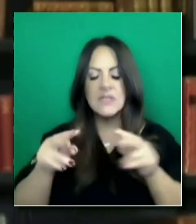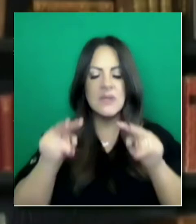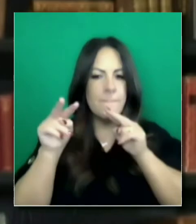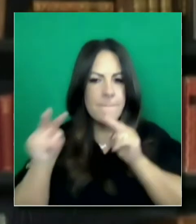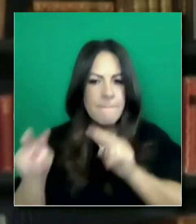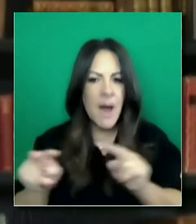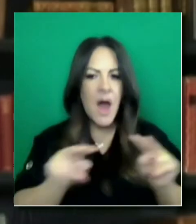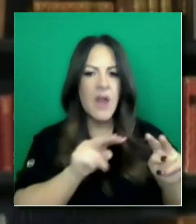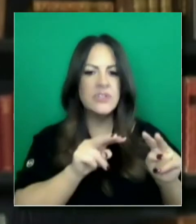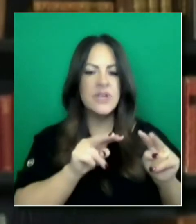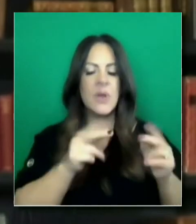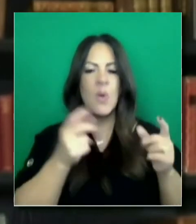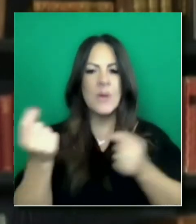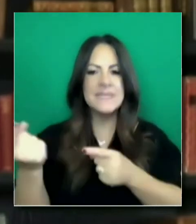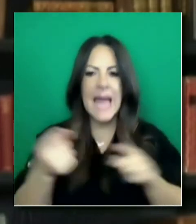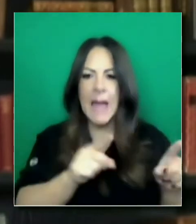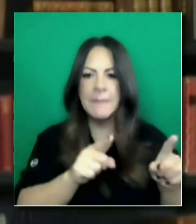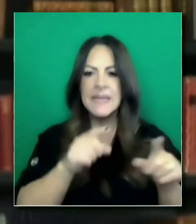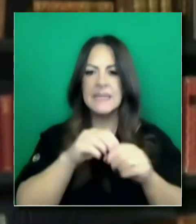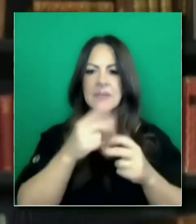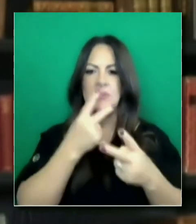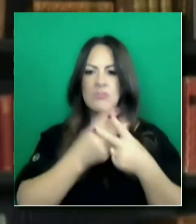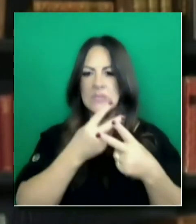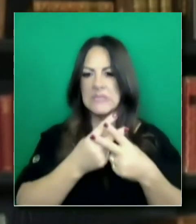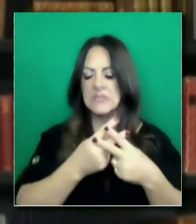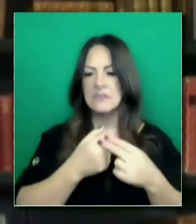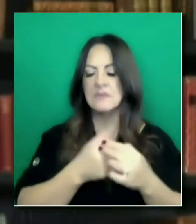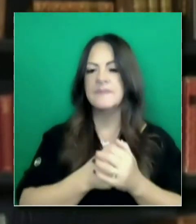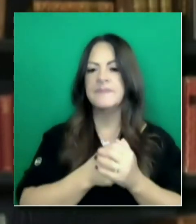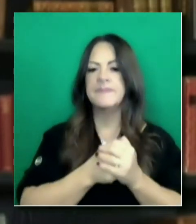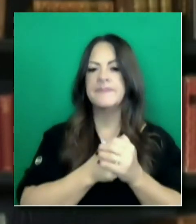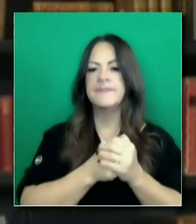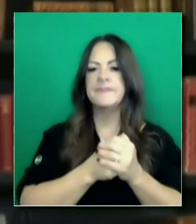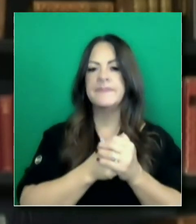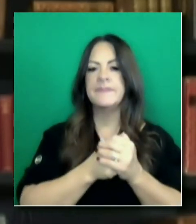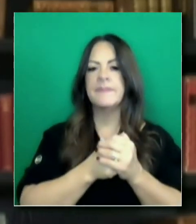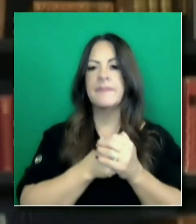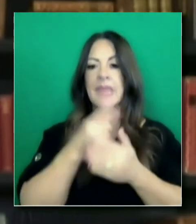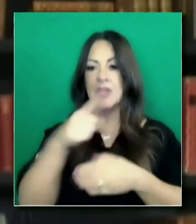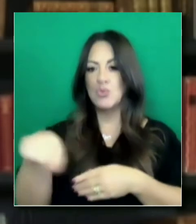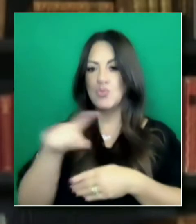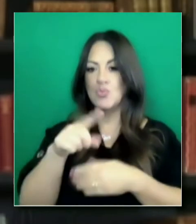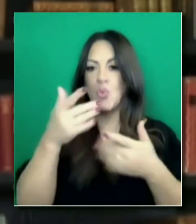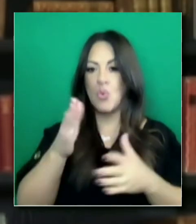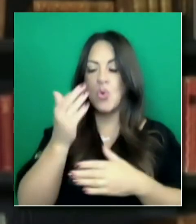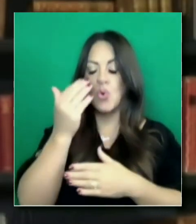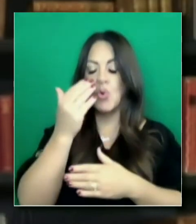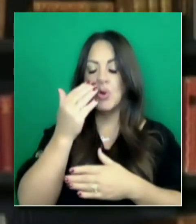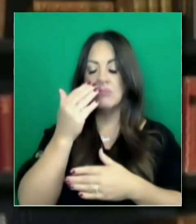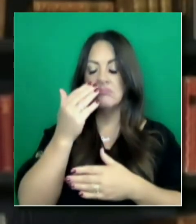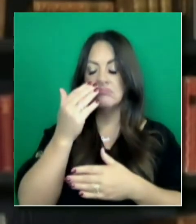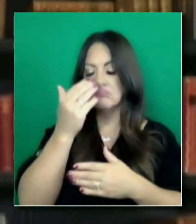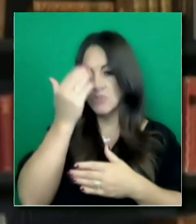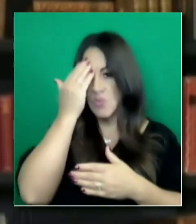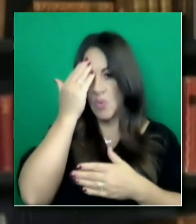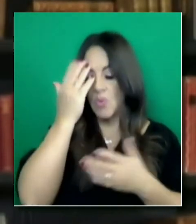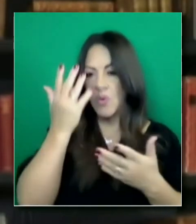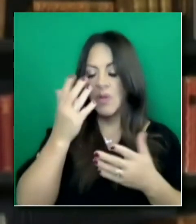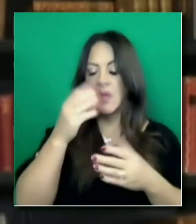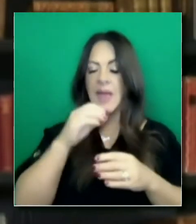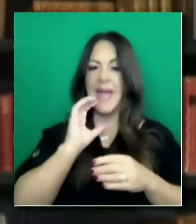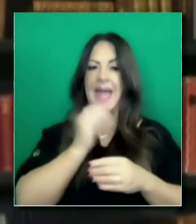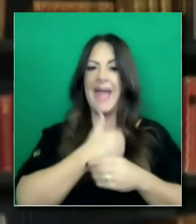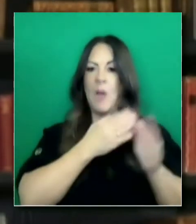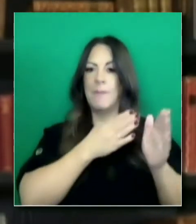what is occurring in the prisons. And as you may have noted in the Plan 1C, or